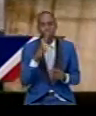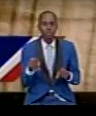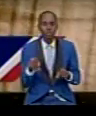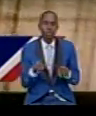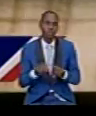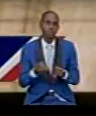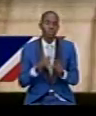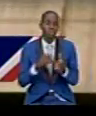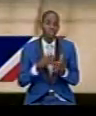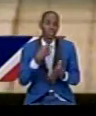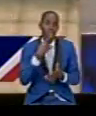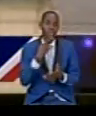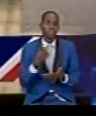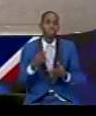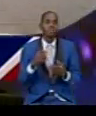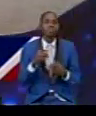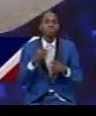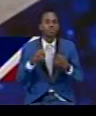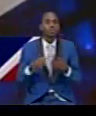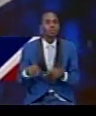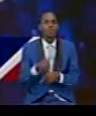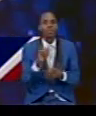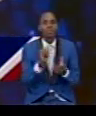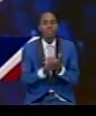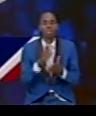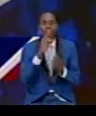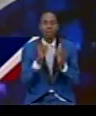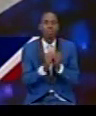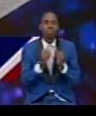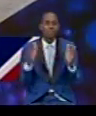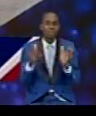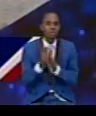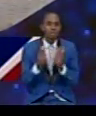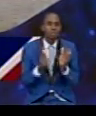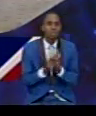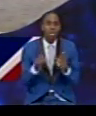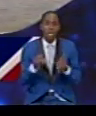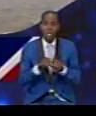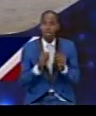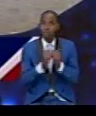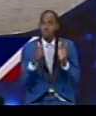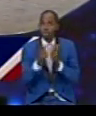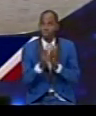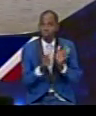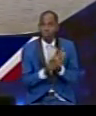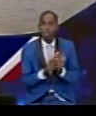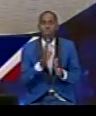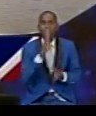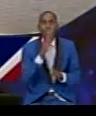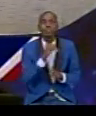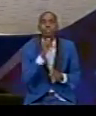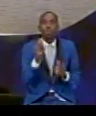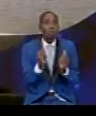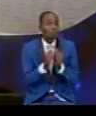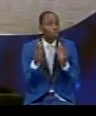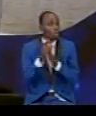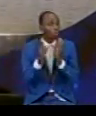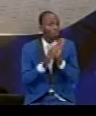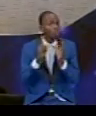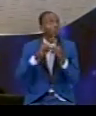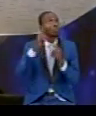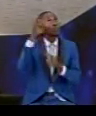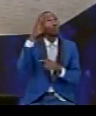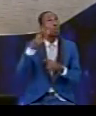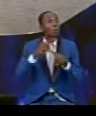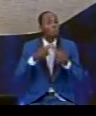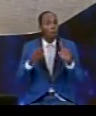it says to them that are without law as without law being not without lots of God but under